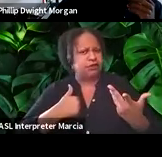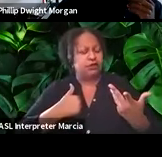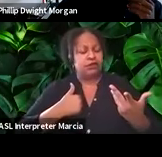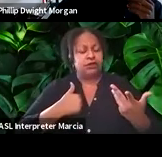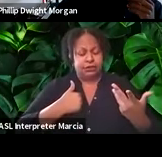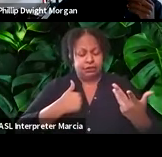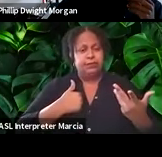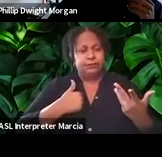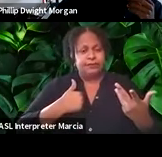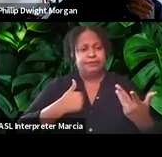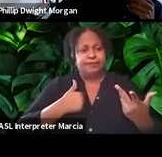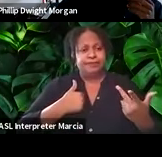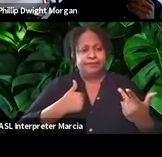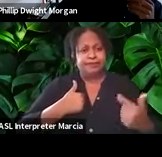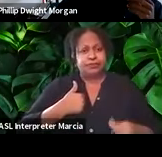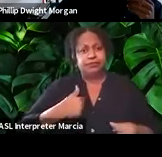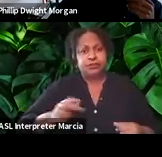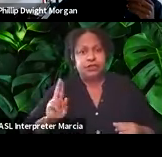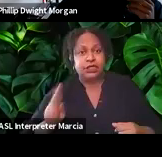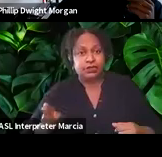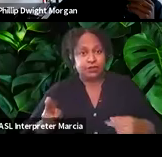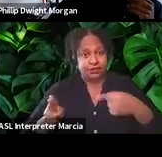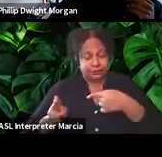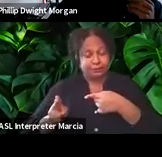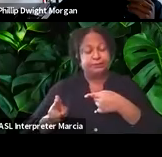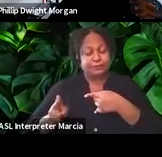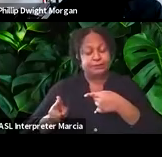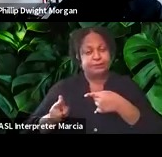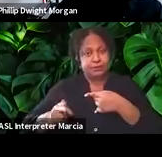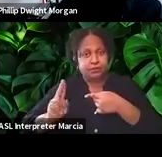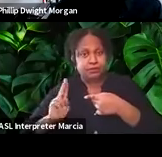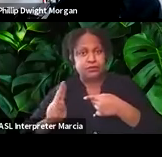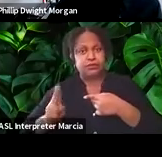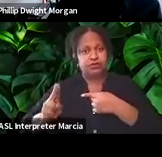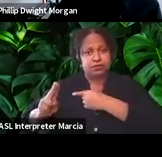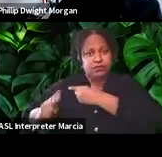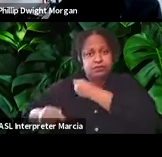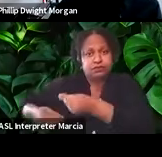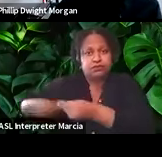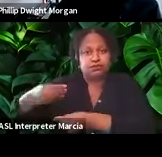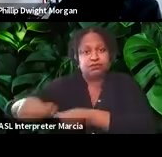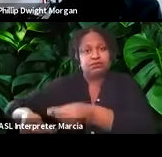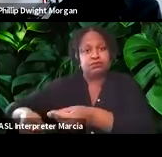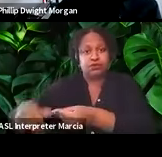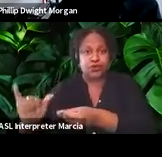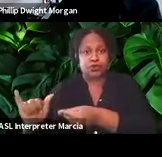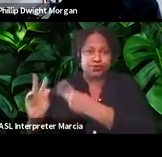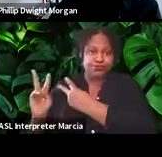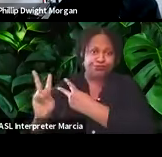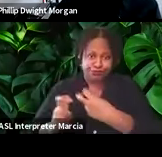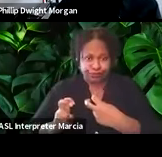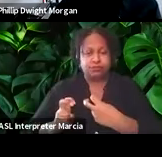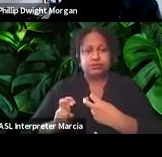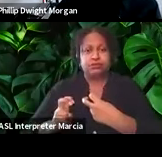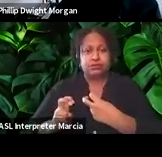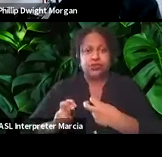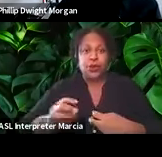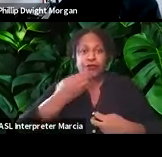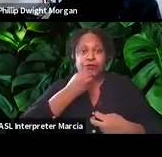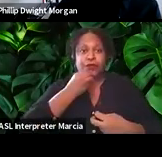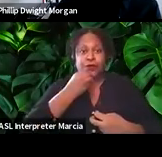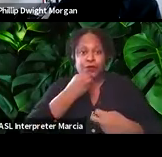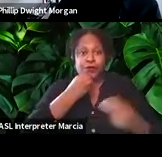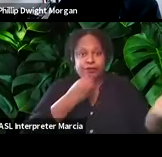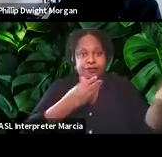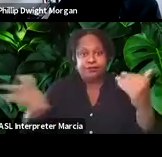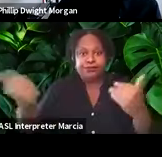historical and the legacy that is also a part of all that we've been doing. Food is what brings people together. We